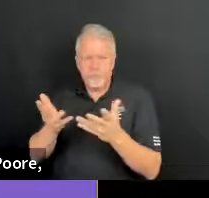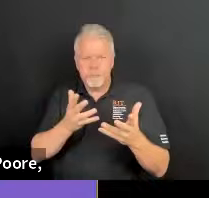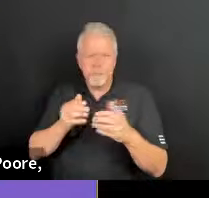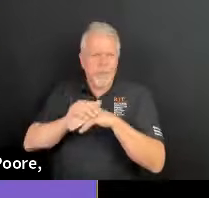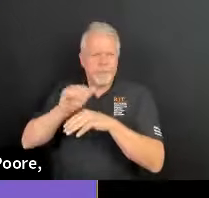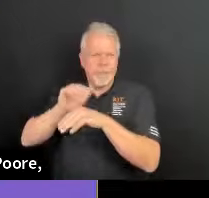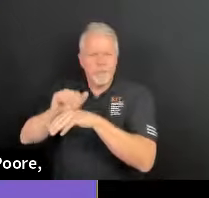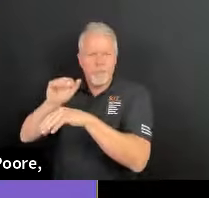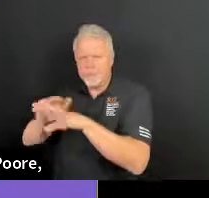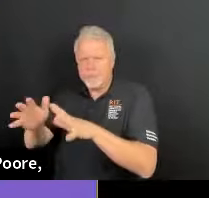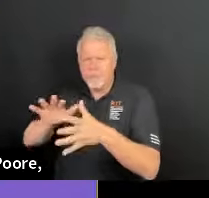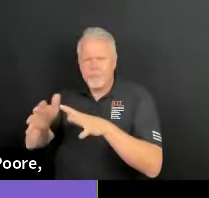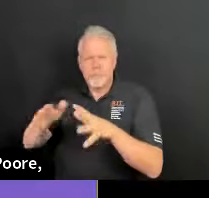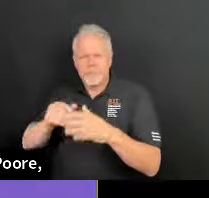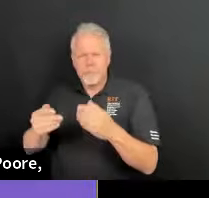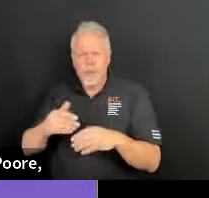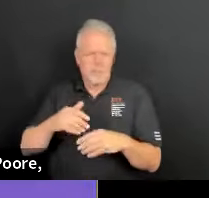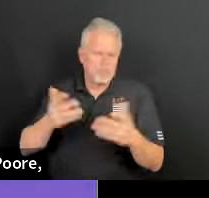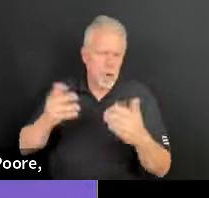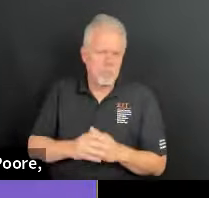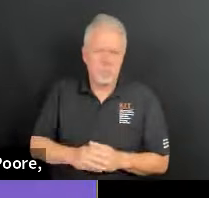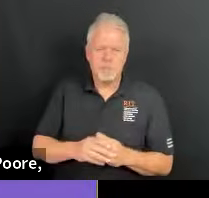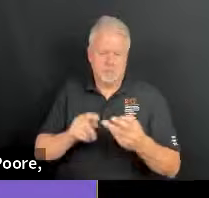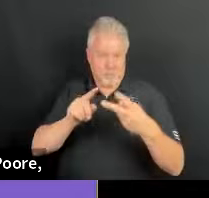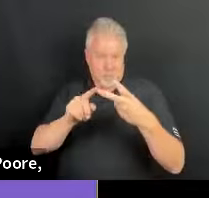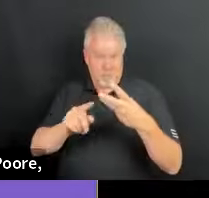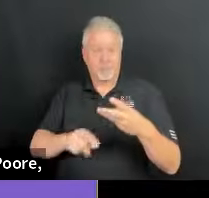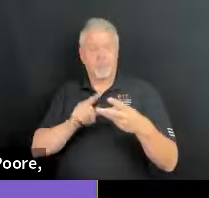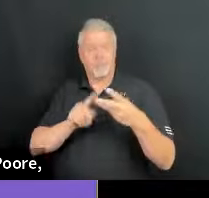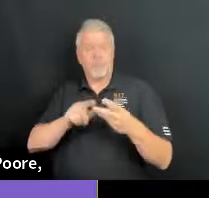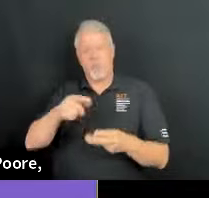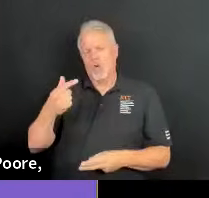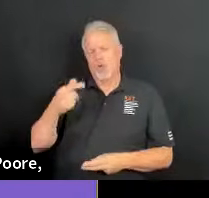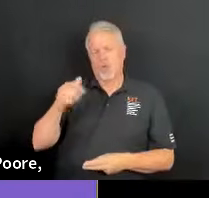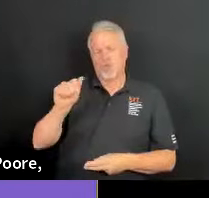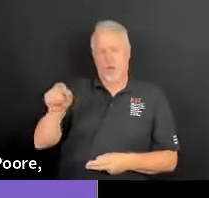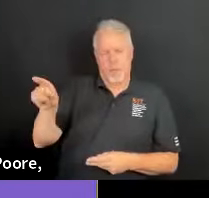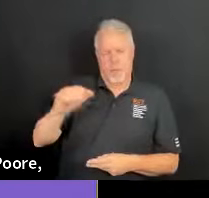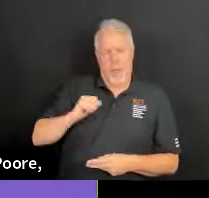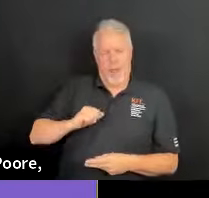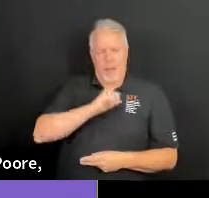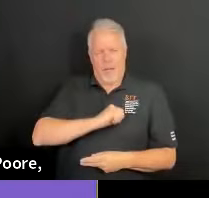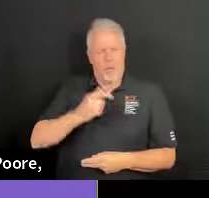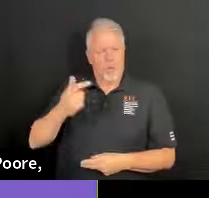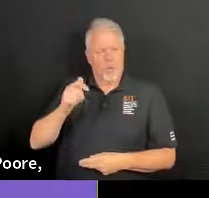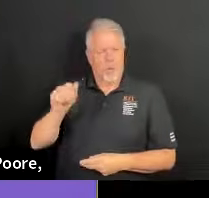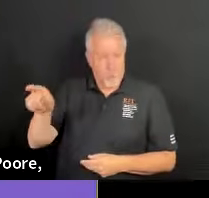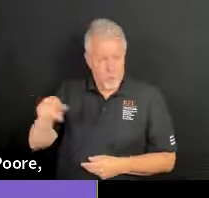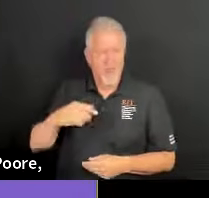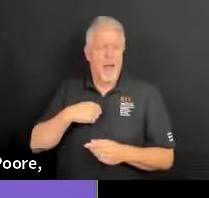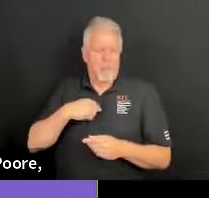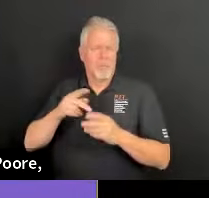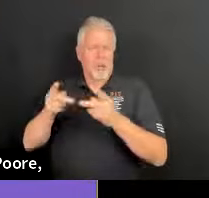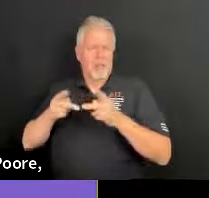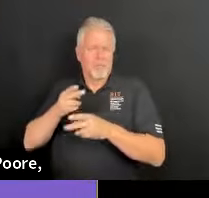language instead of utilizing interpreters and English. The 3rd place is in Georgia,